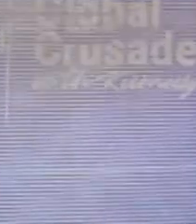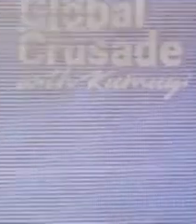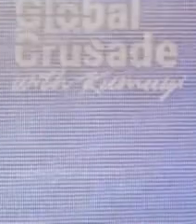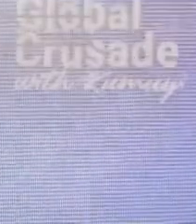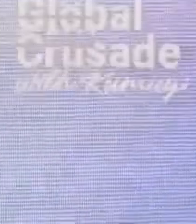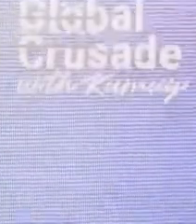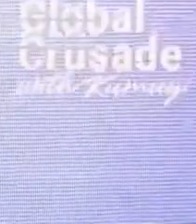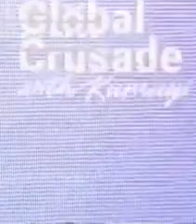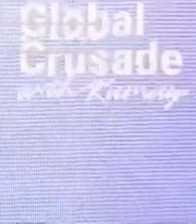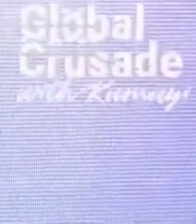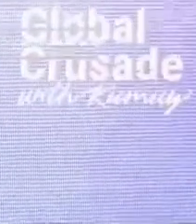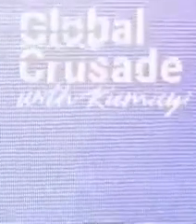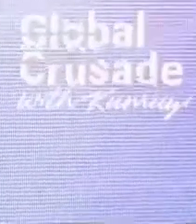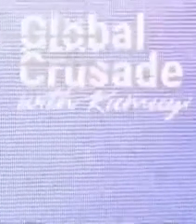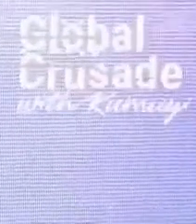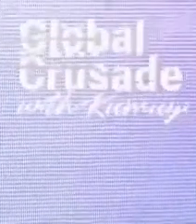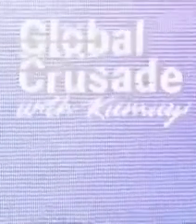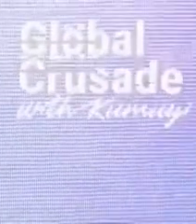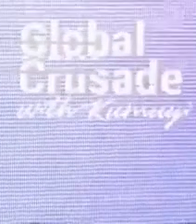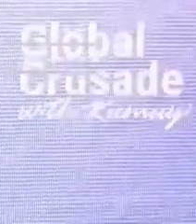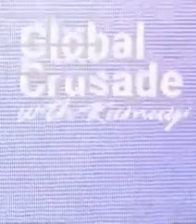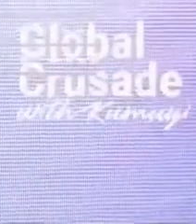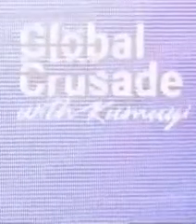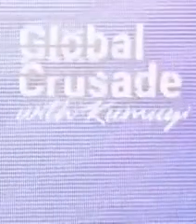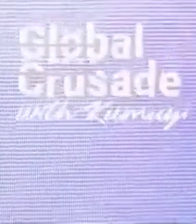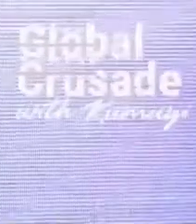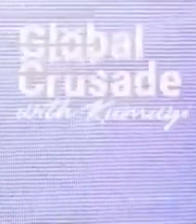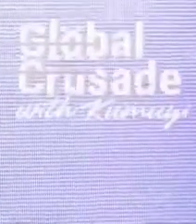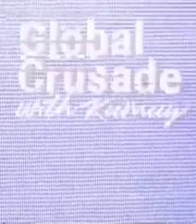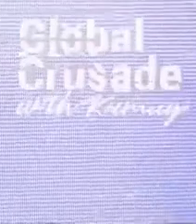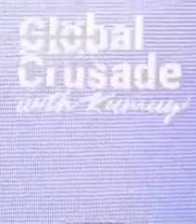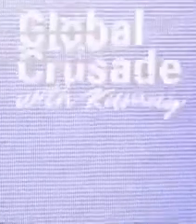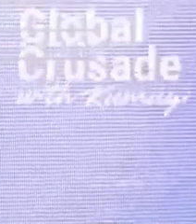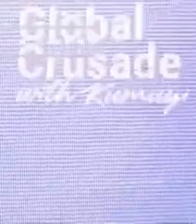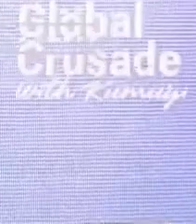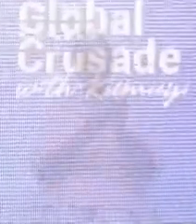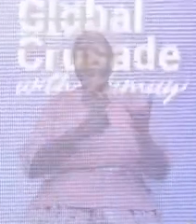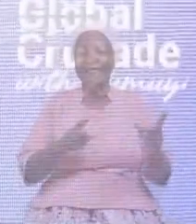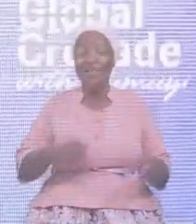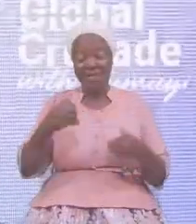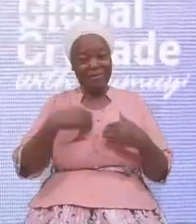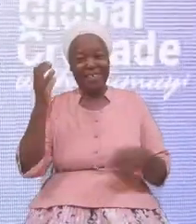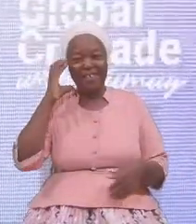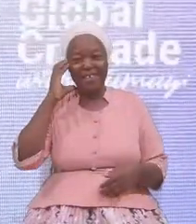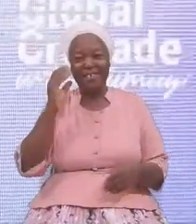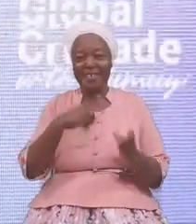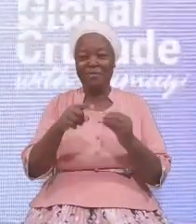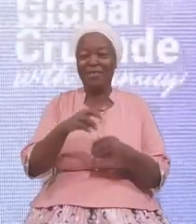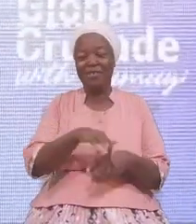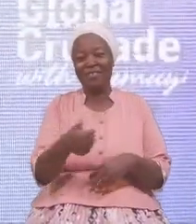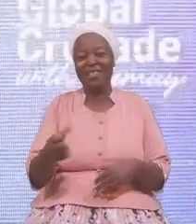Pastor. Everybody praise the Lord. You have heard about